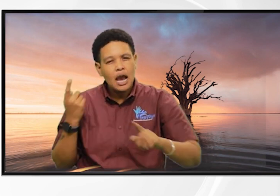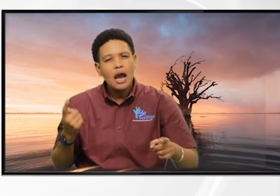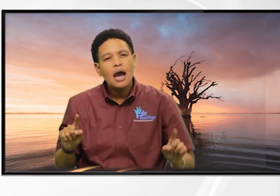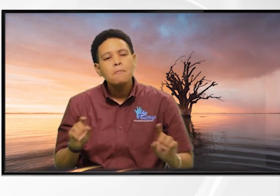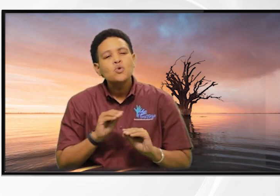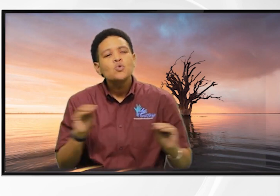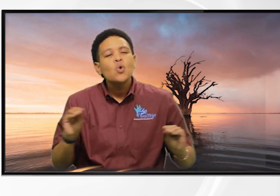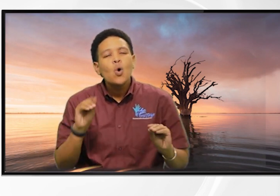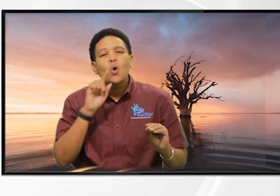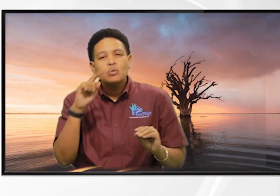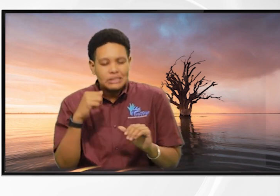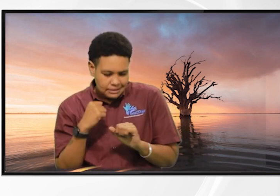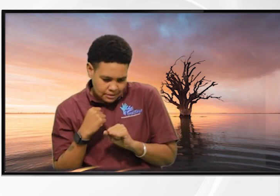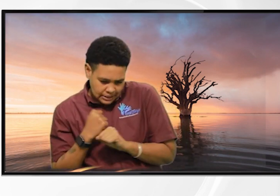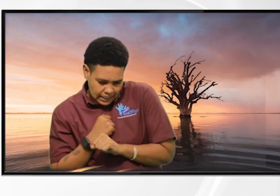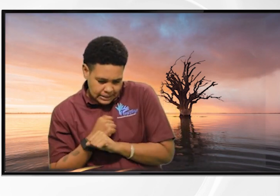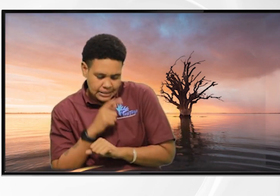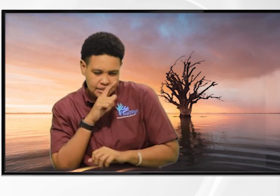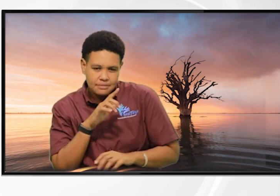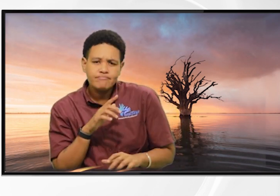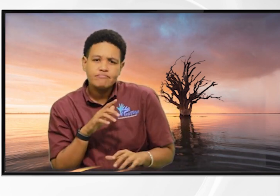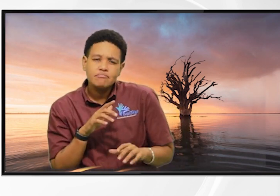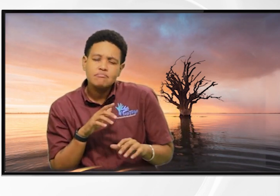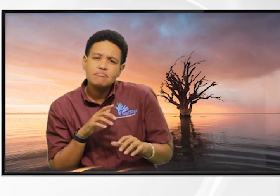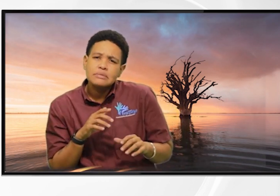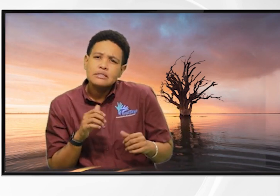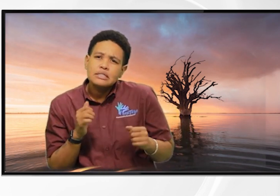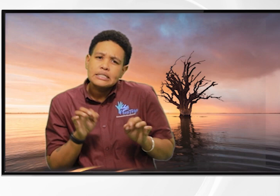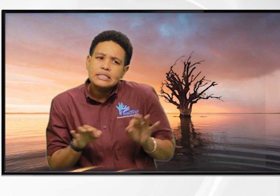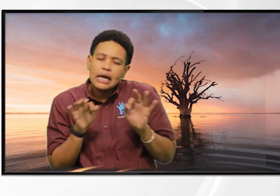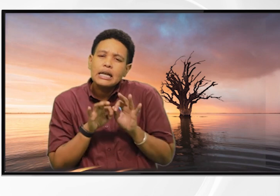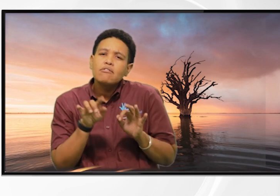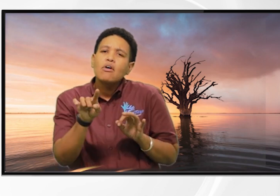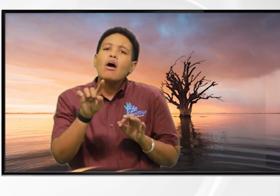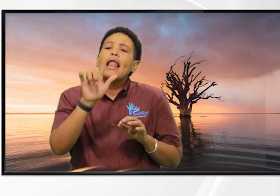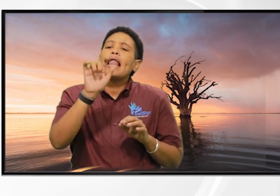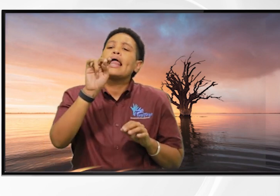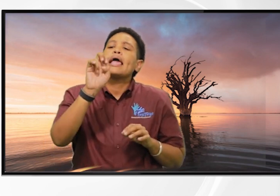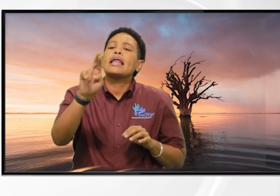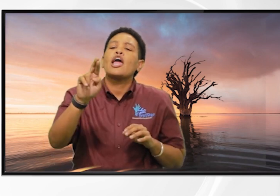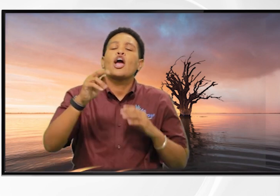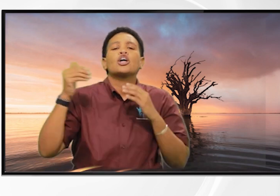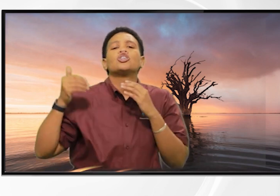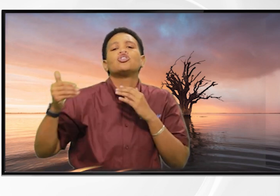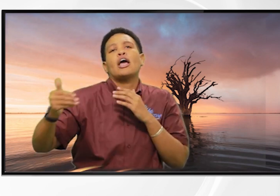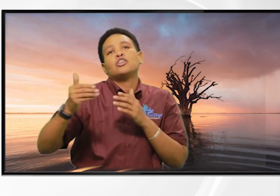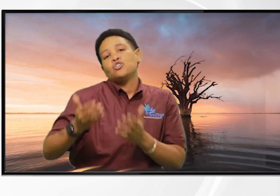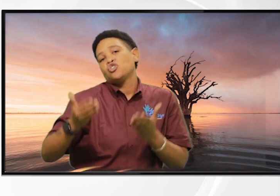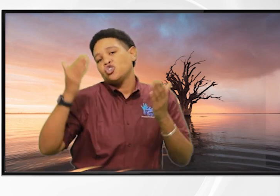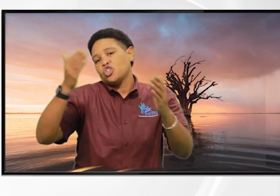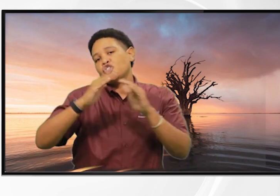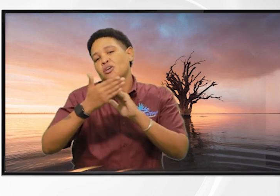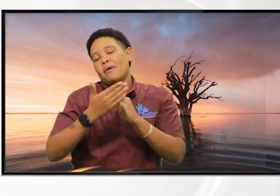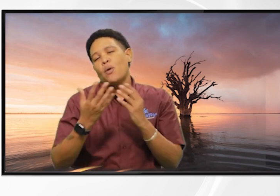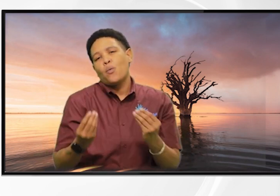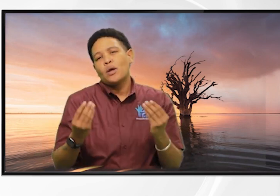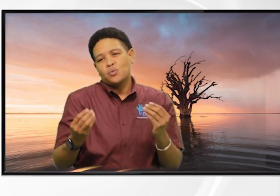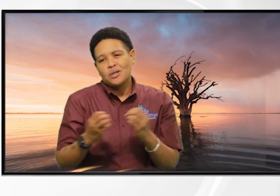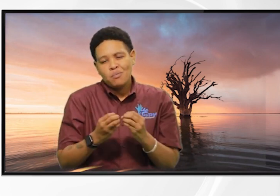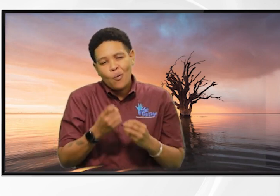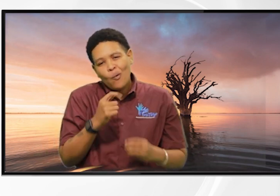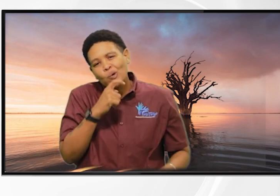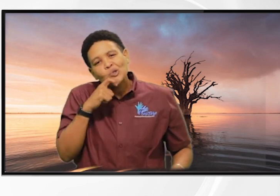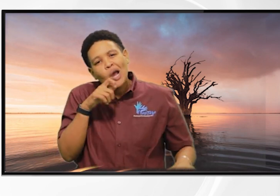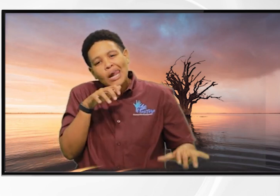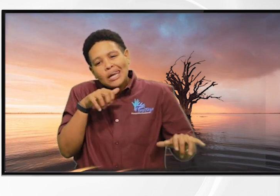no statistically significant linear trend to suggest that Jamaica is getting wetter or drier.